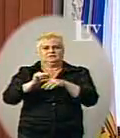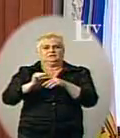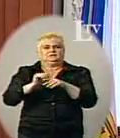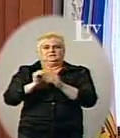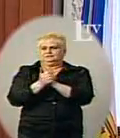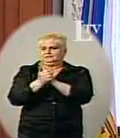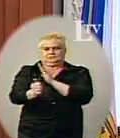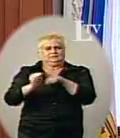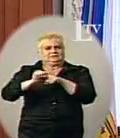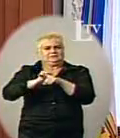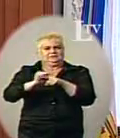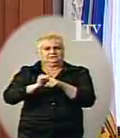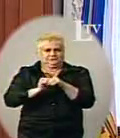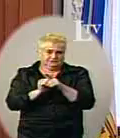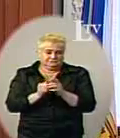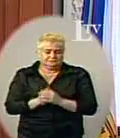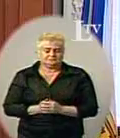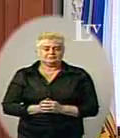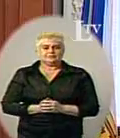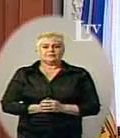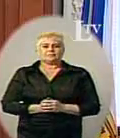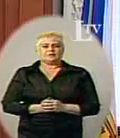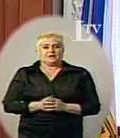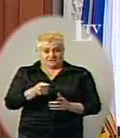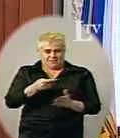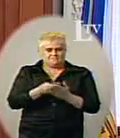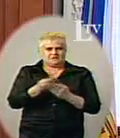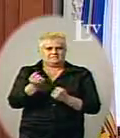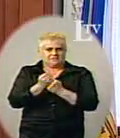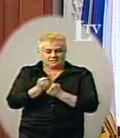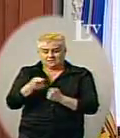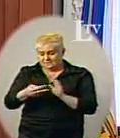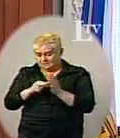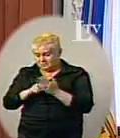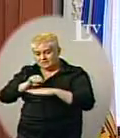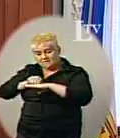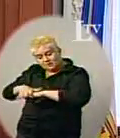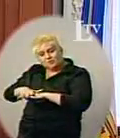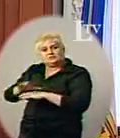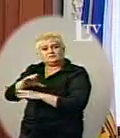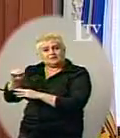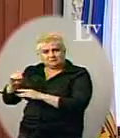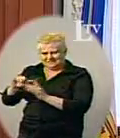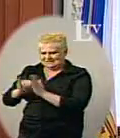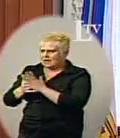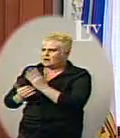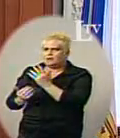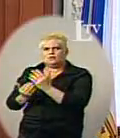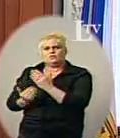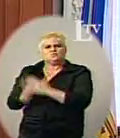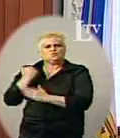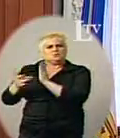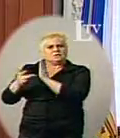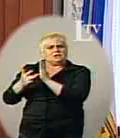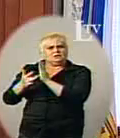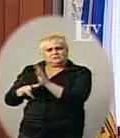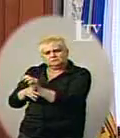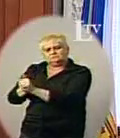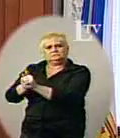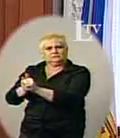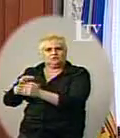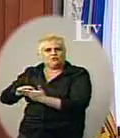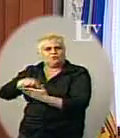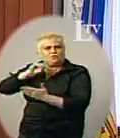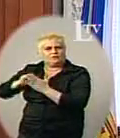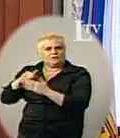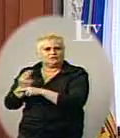more businesses can adapt on new technology and new ways of operating. To date,